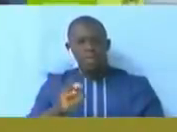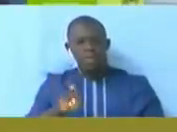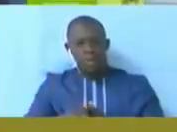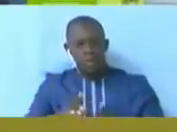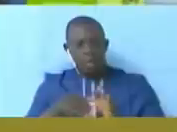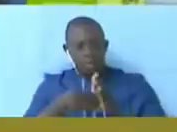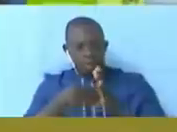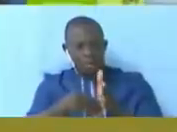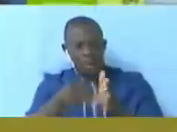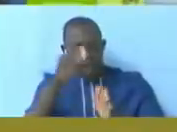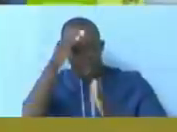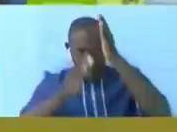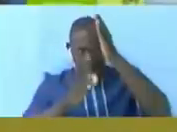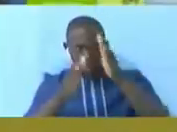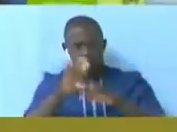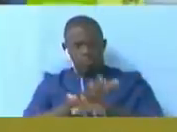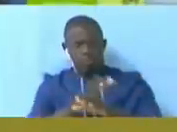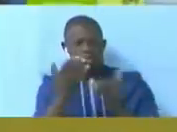he